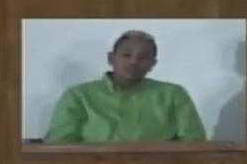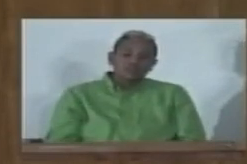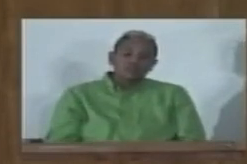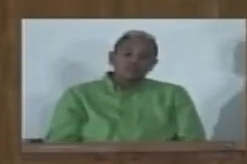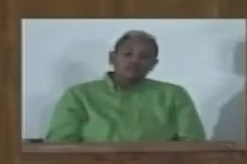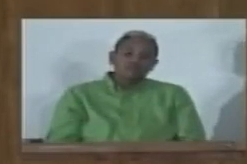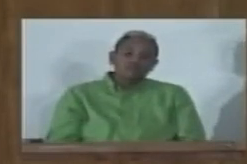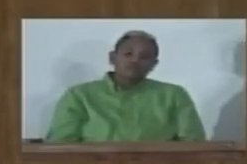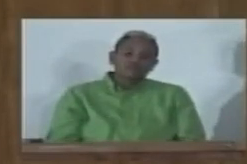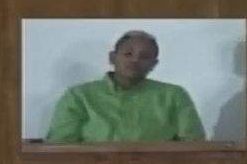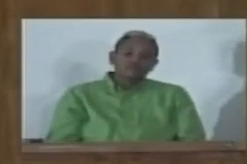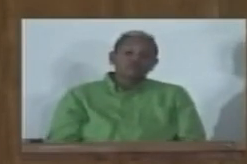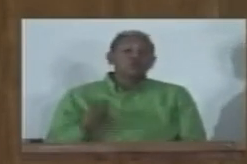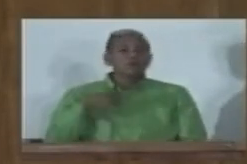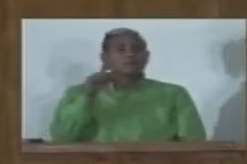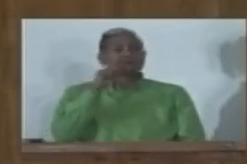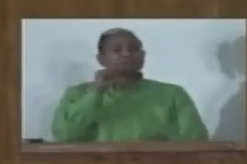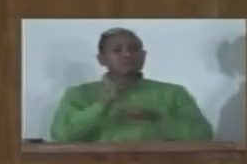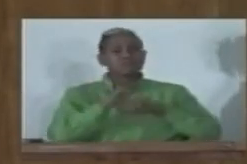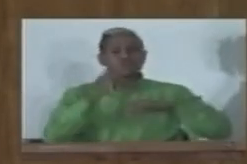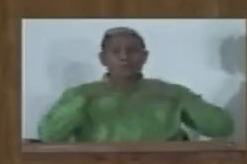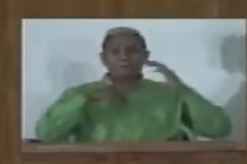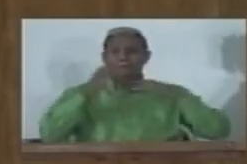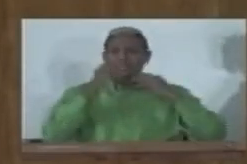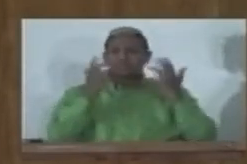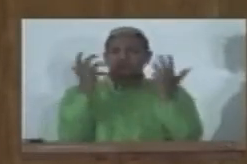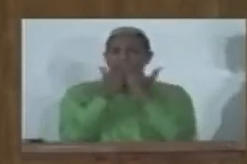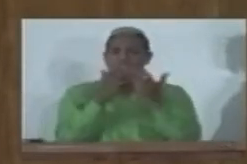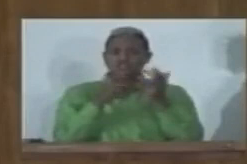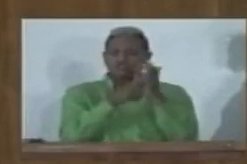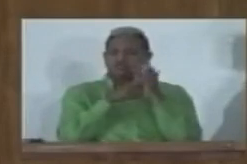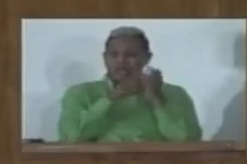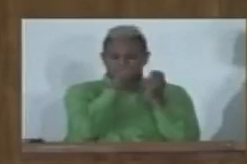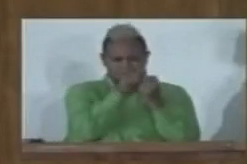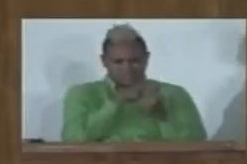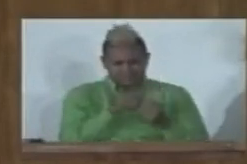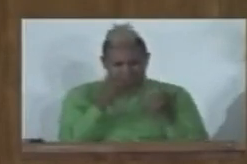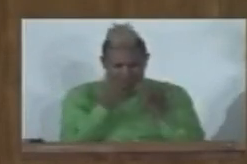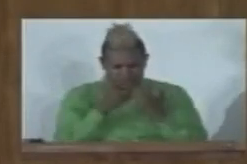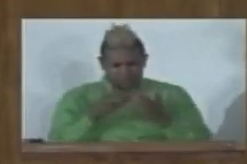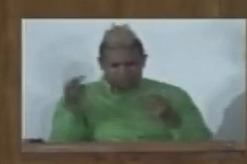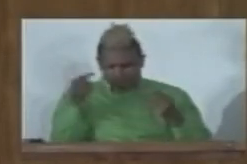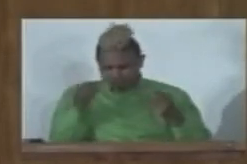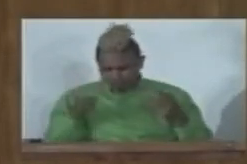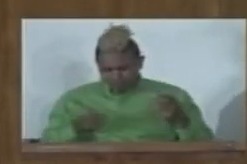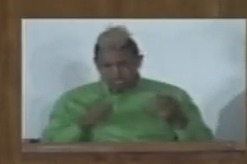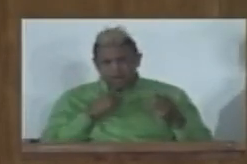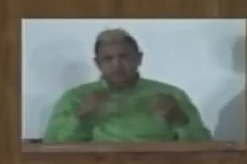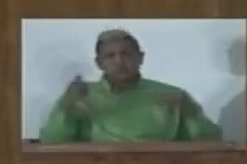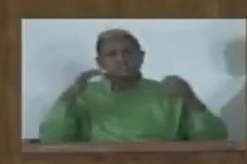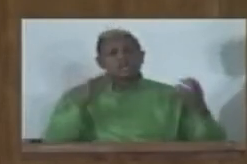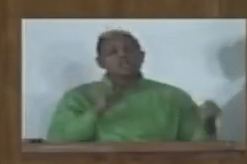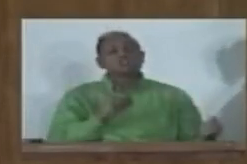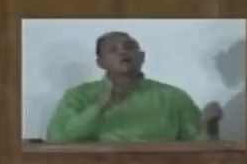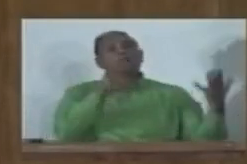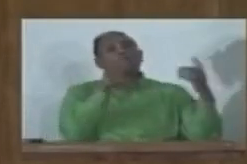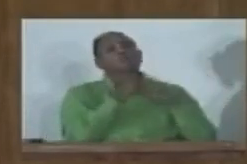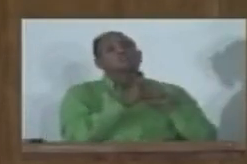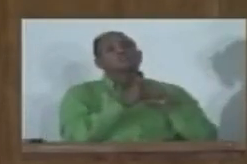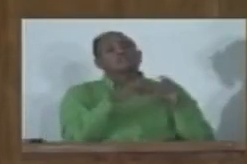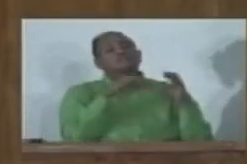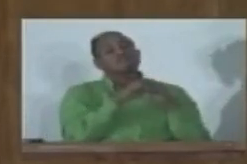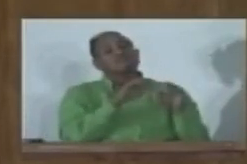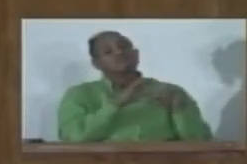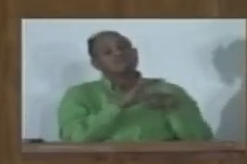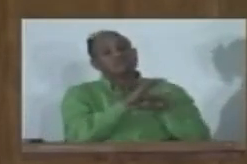We must ensure that they are built according to the required specifications, so we have a standardized approach across the